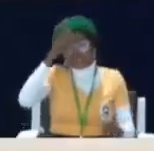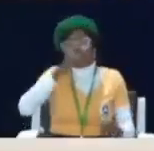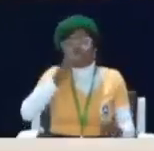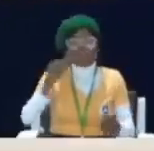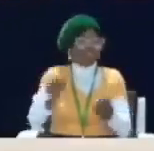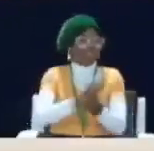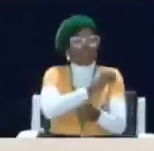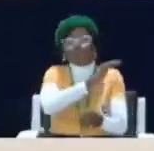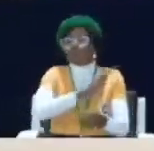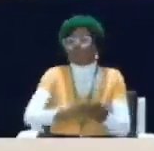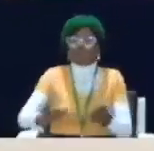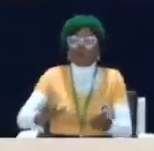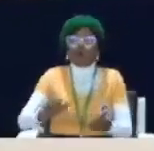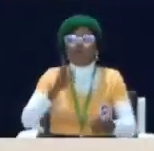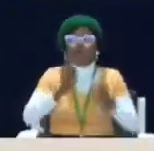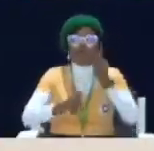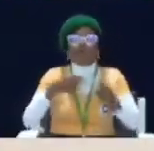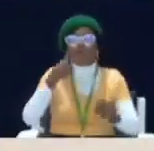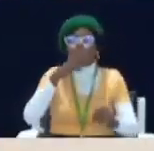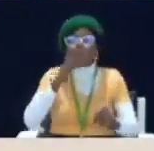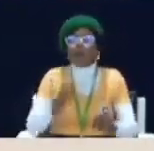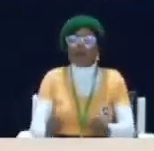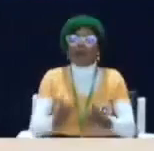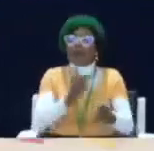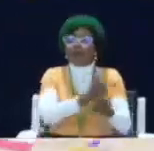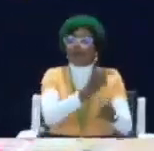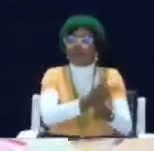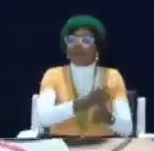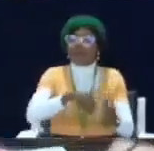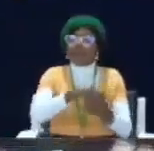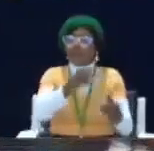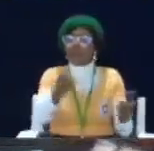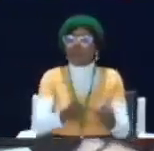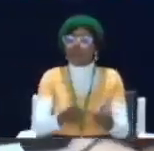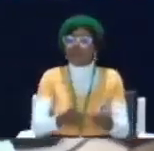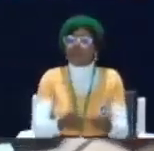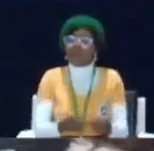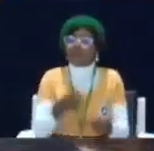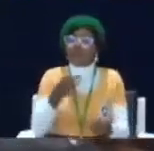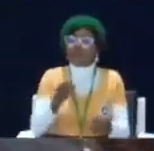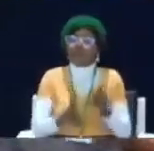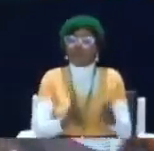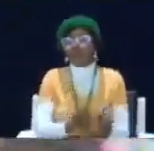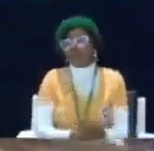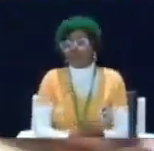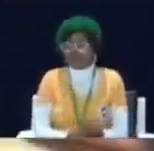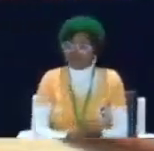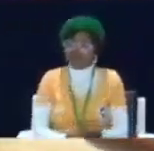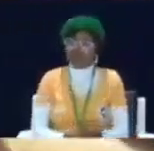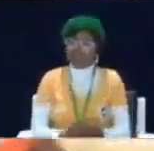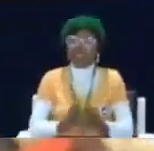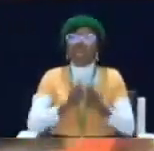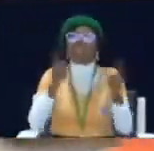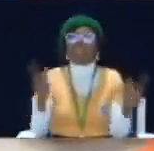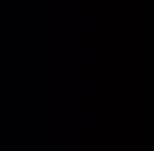those I entrusted in their care. The devil is getting more space,